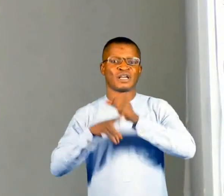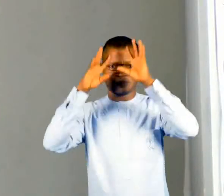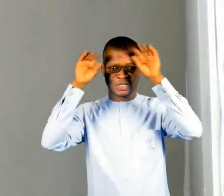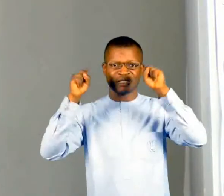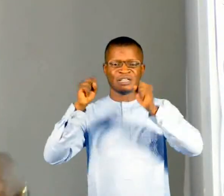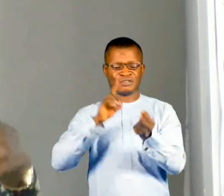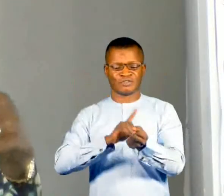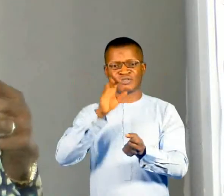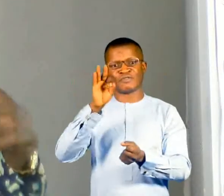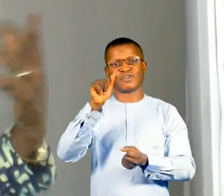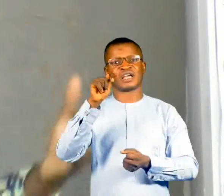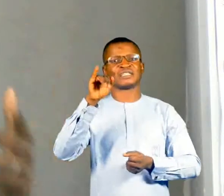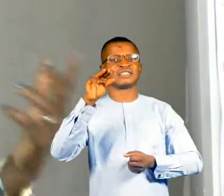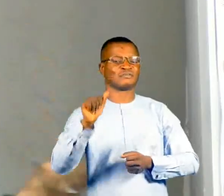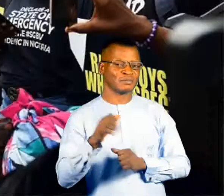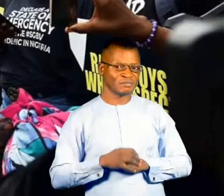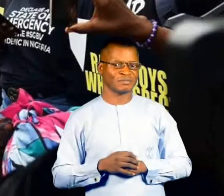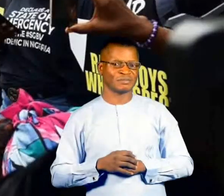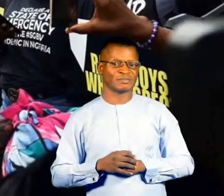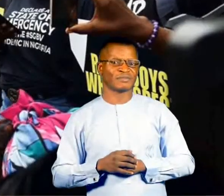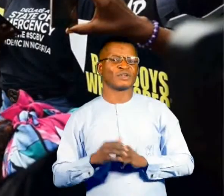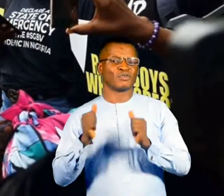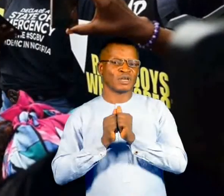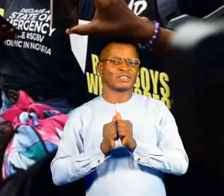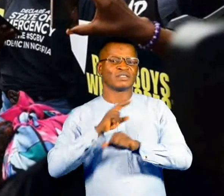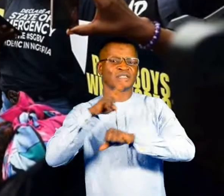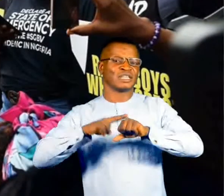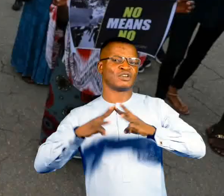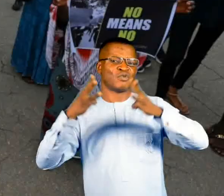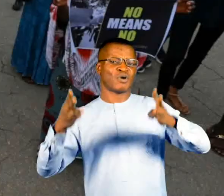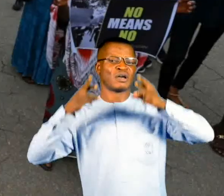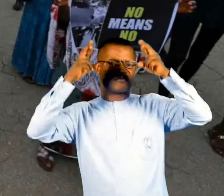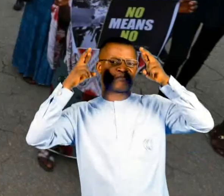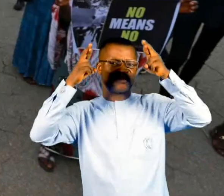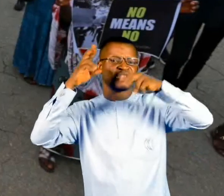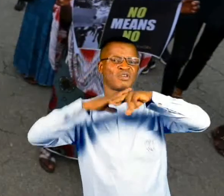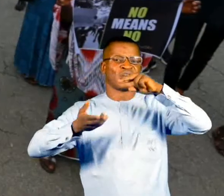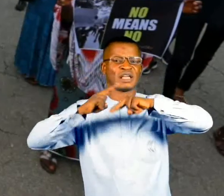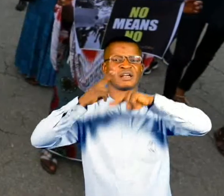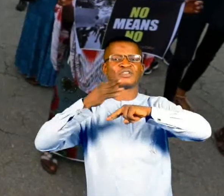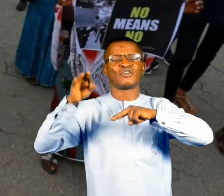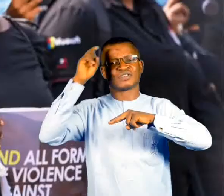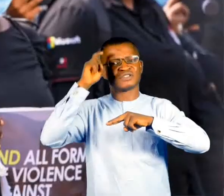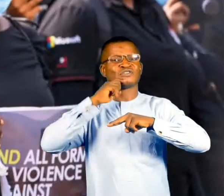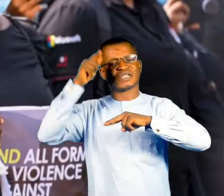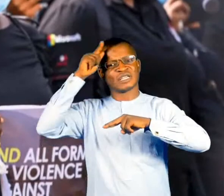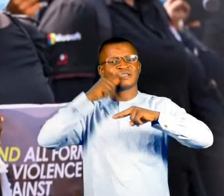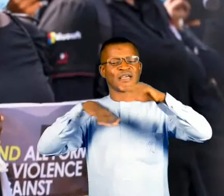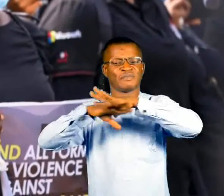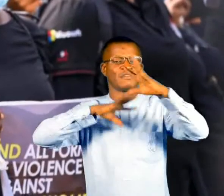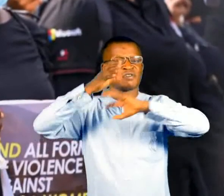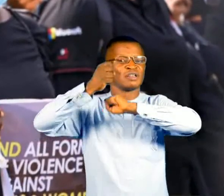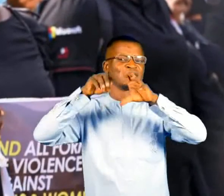Dr. Fatima Waziri Azi, was informed by a nationwide protest on the rising incidence of sexual and